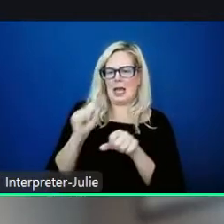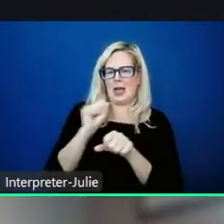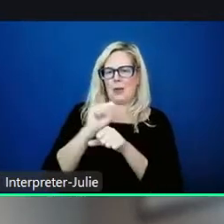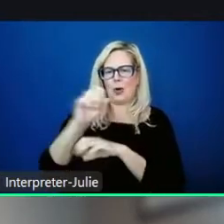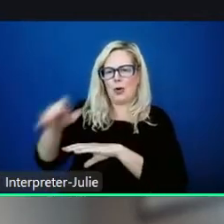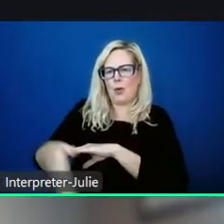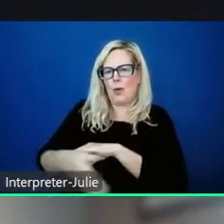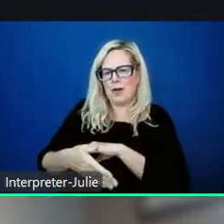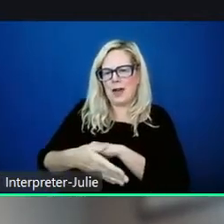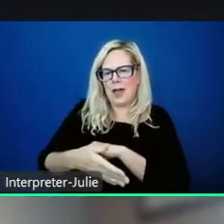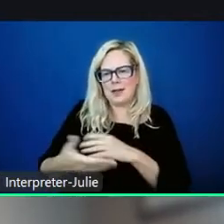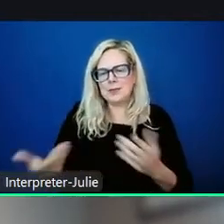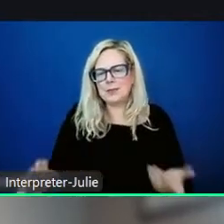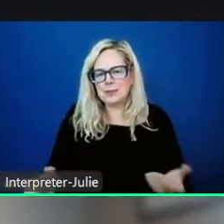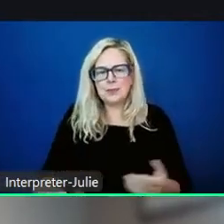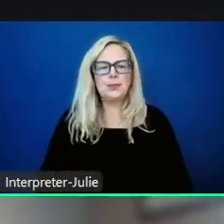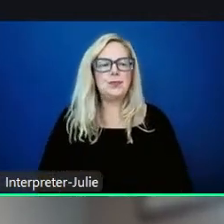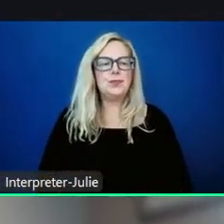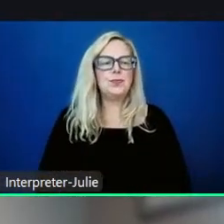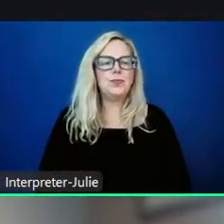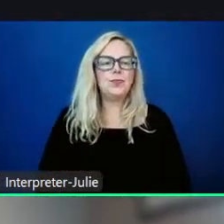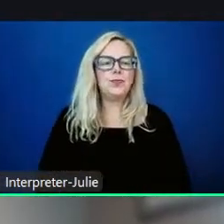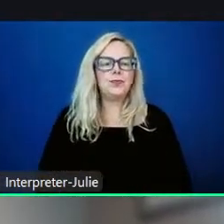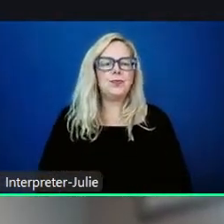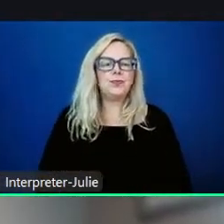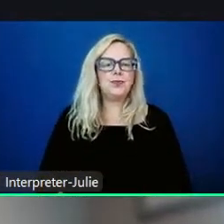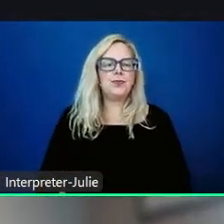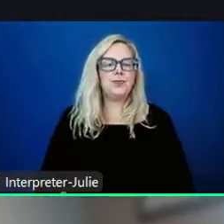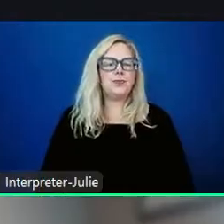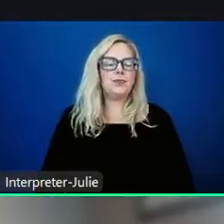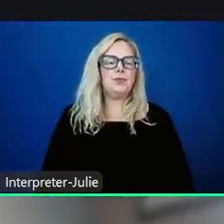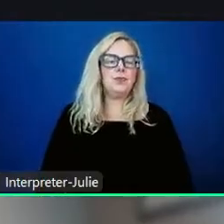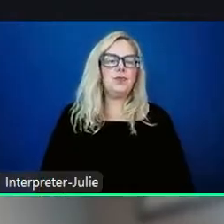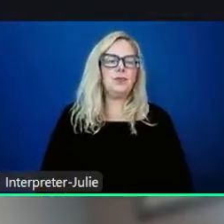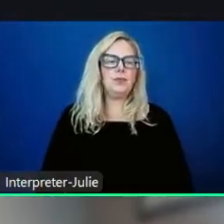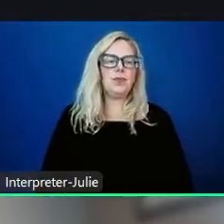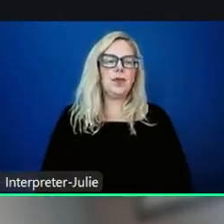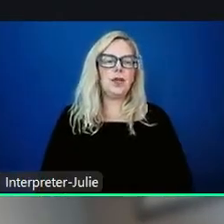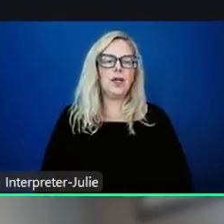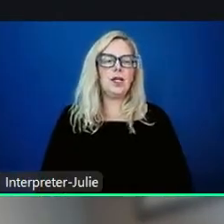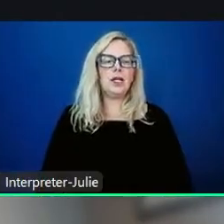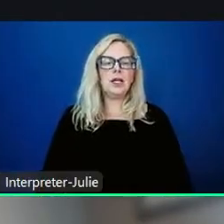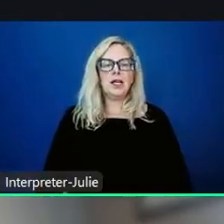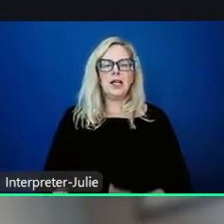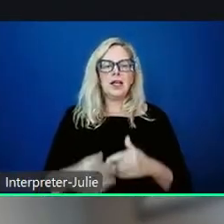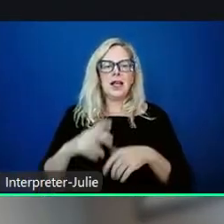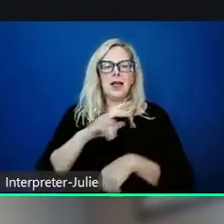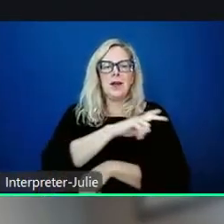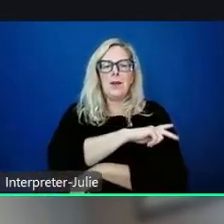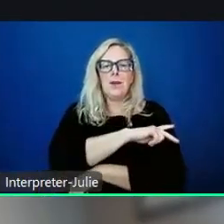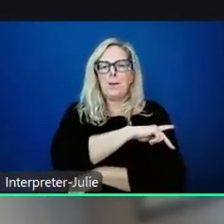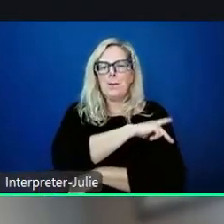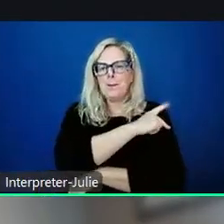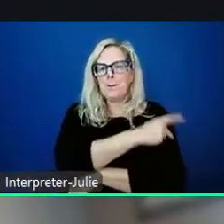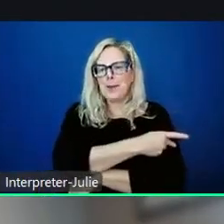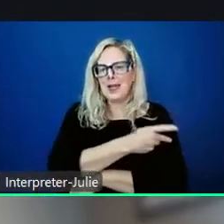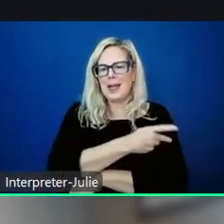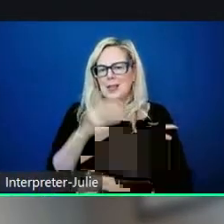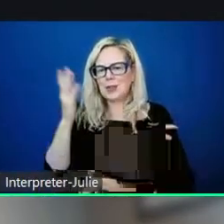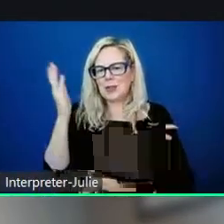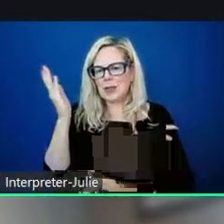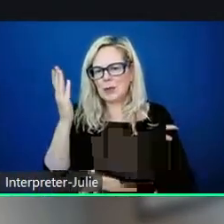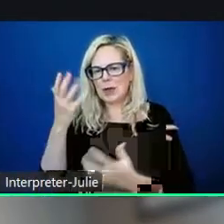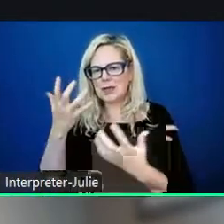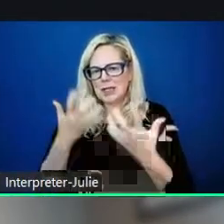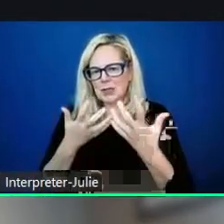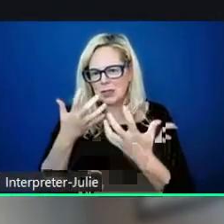So patient presentations are known to be one of the most nerve-wracking experiences in medical school and are often a challenge for many learners, both with and